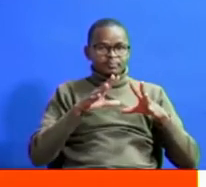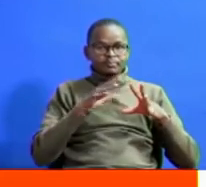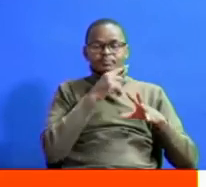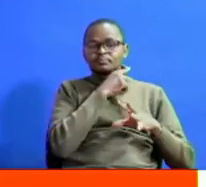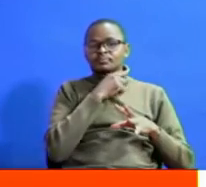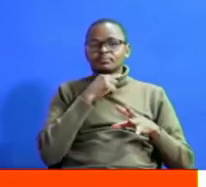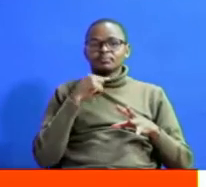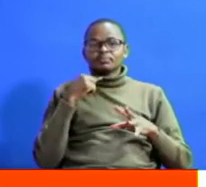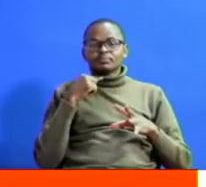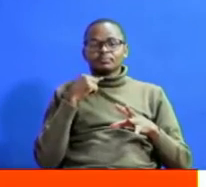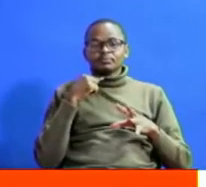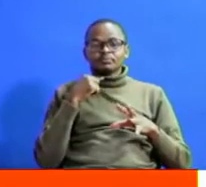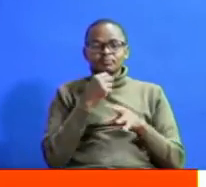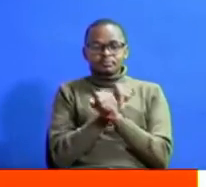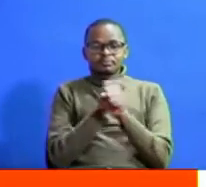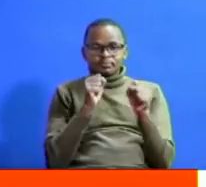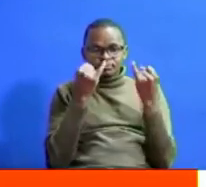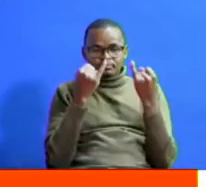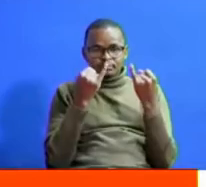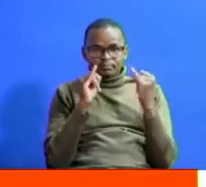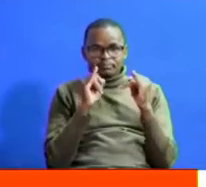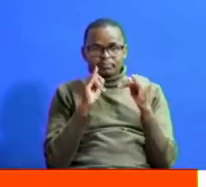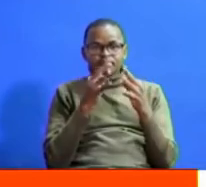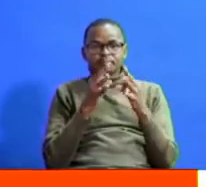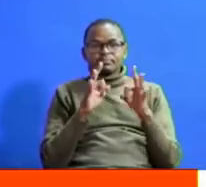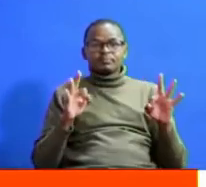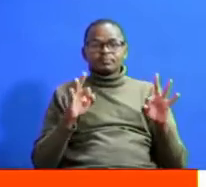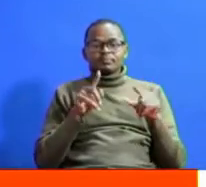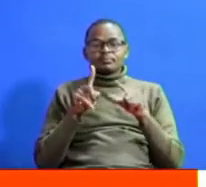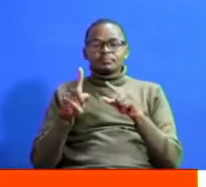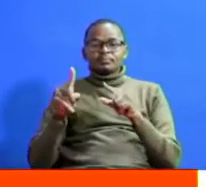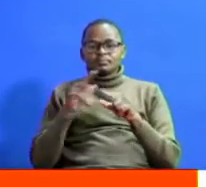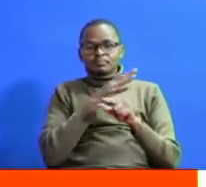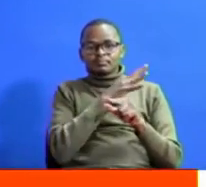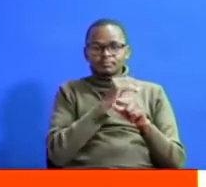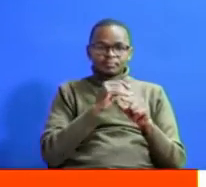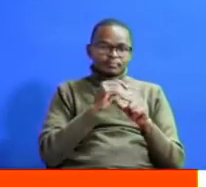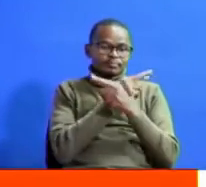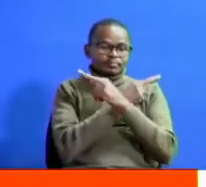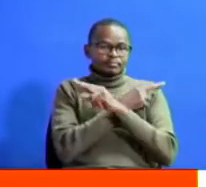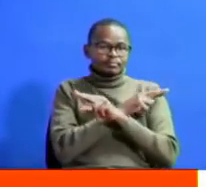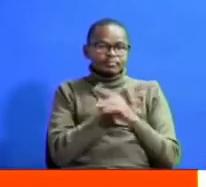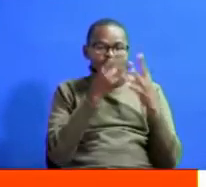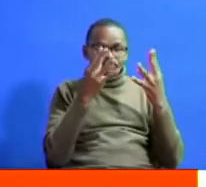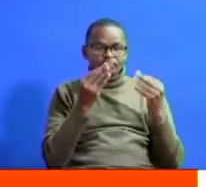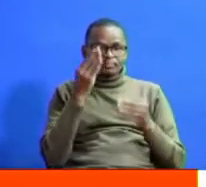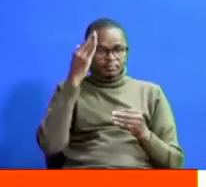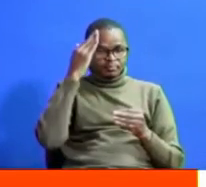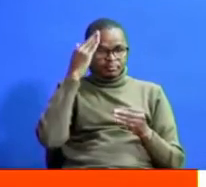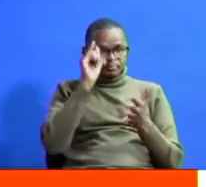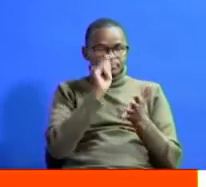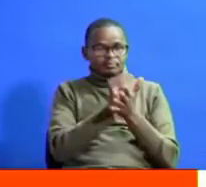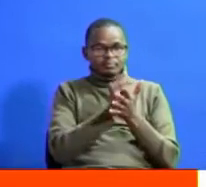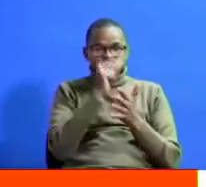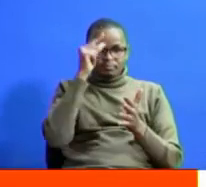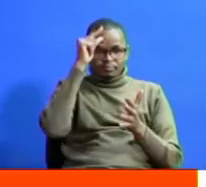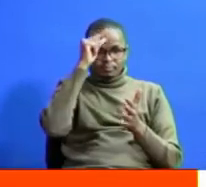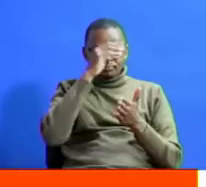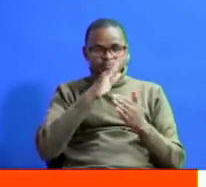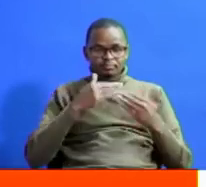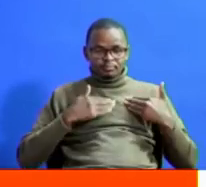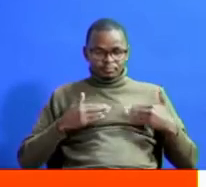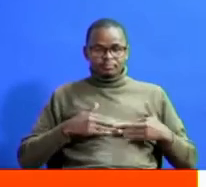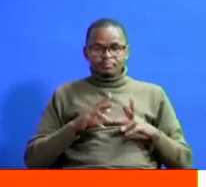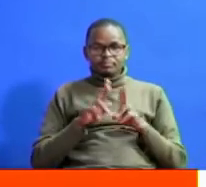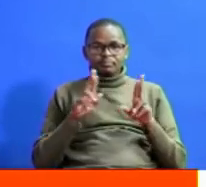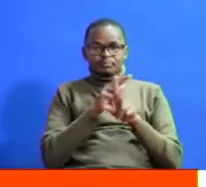extrajudicial killings, survivors can now file class action lawsuits and can rest easy knowing that there is a government body ready